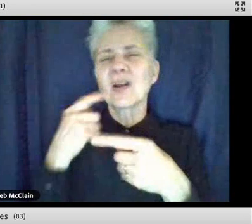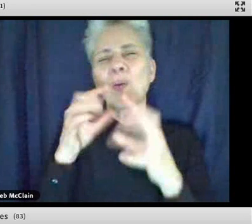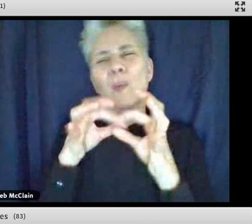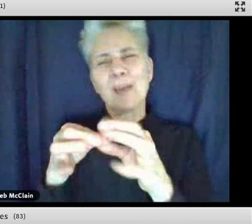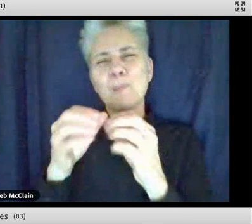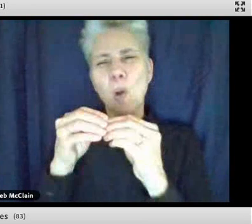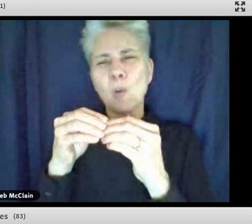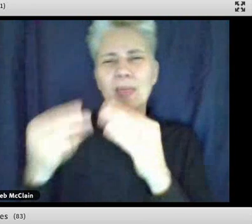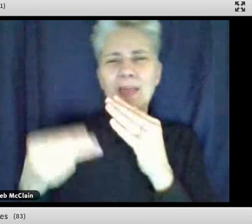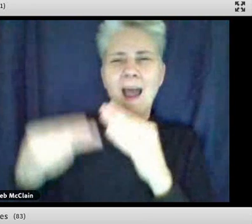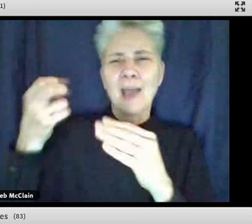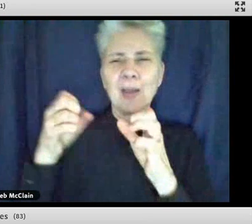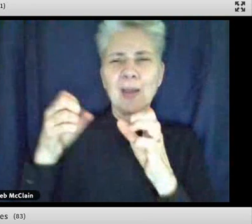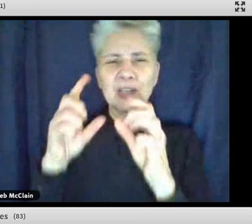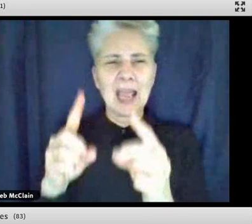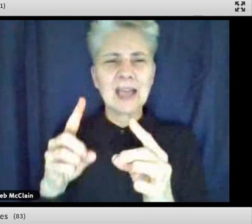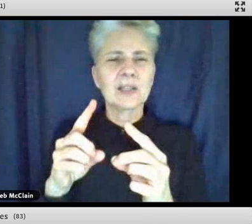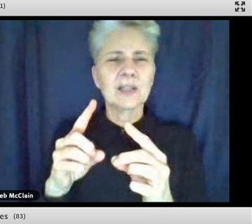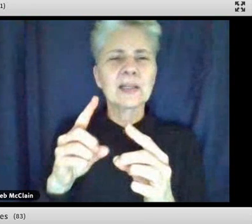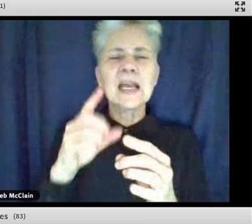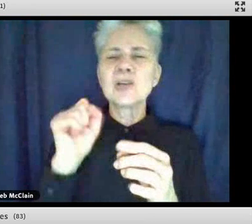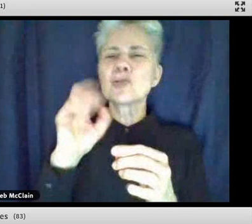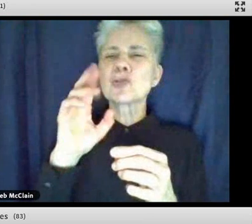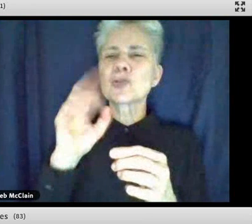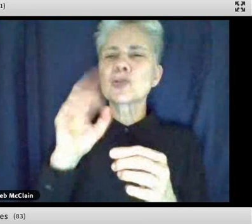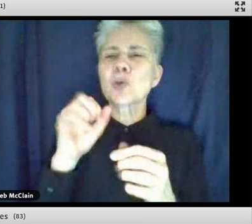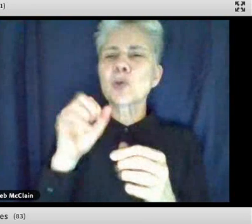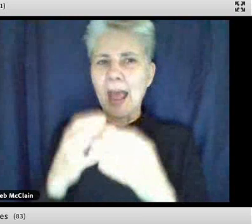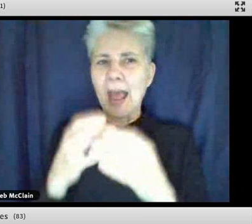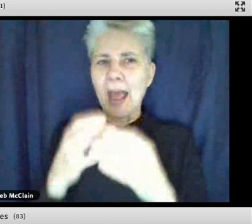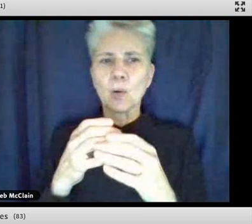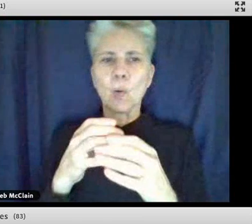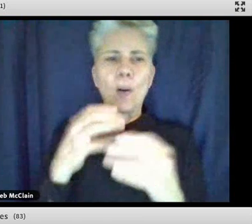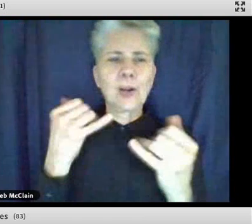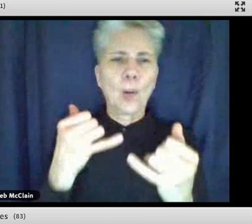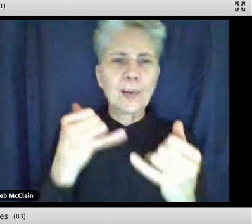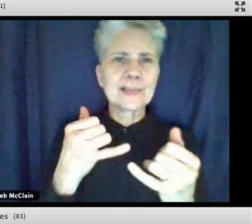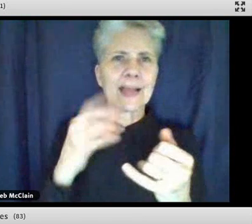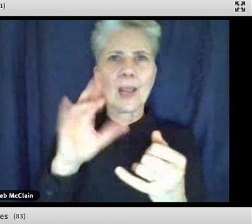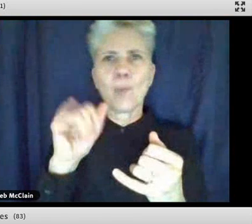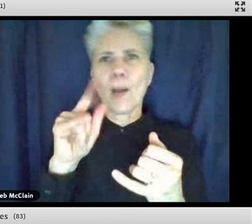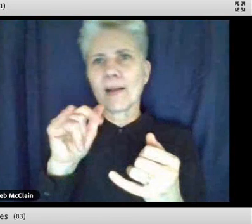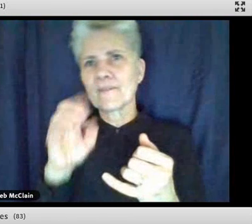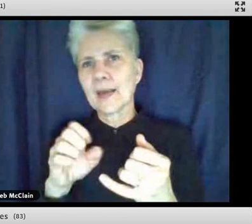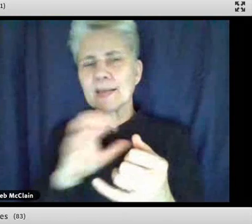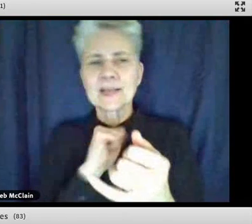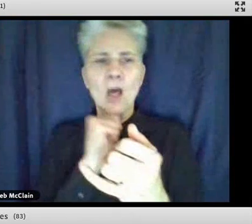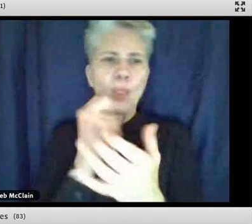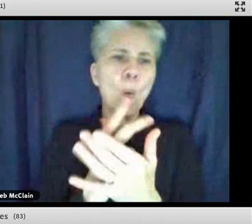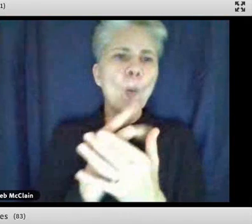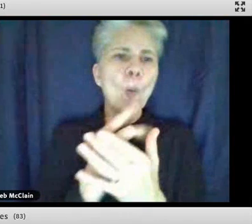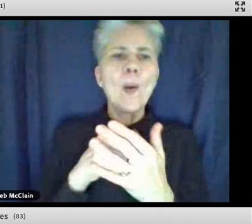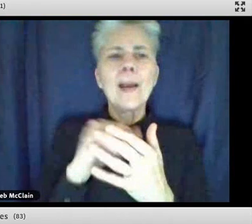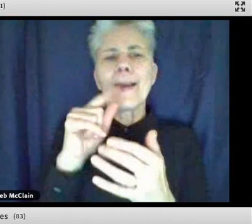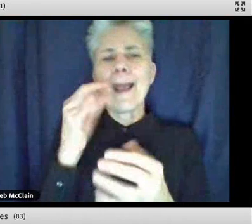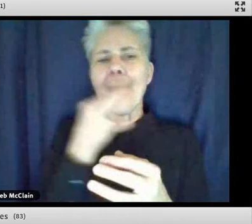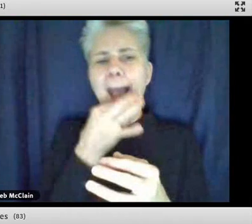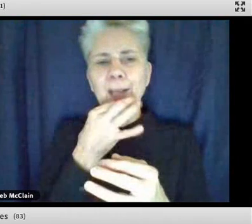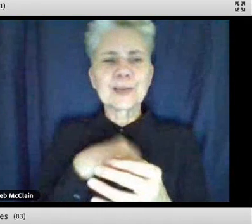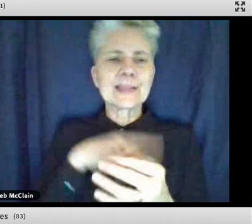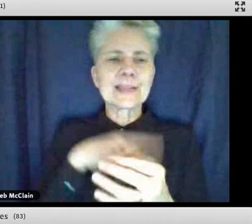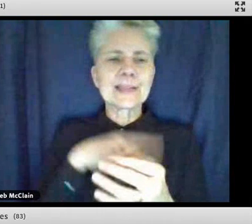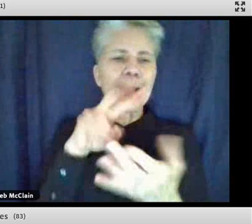score based on each category on currency, relevance, authority, accuracy, purpose, and the links here if you wanted to